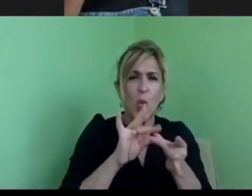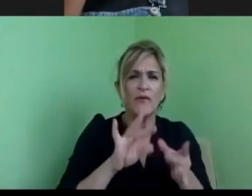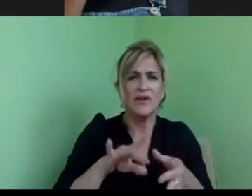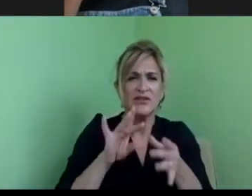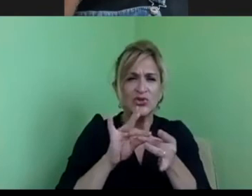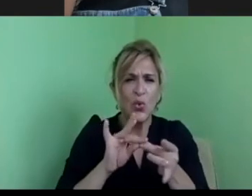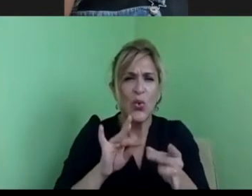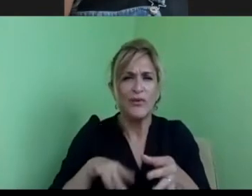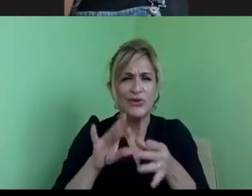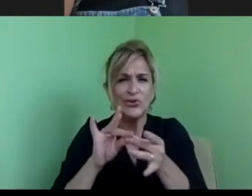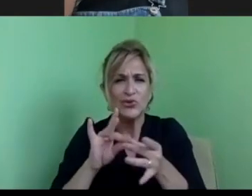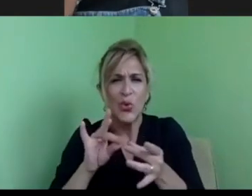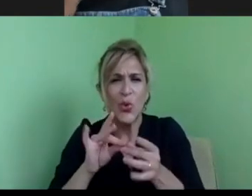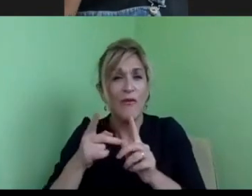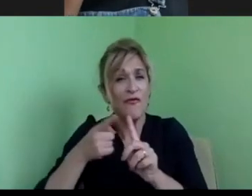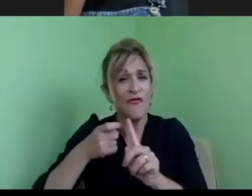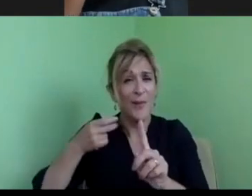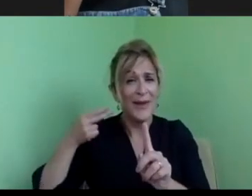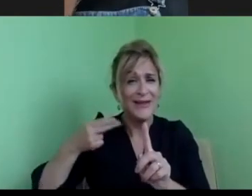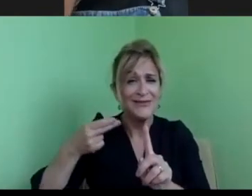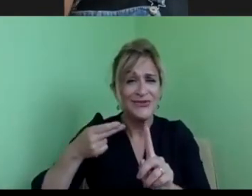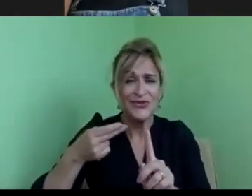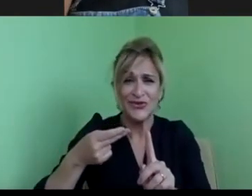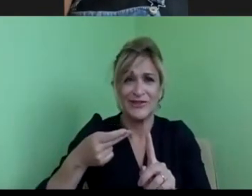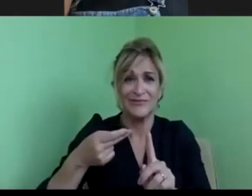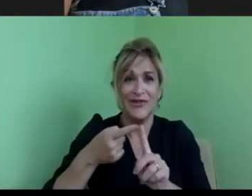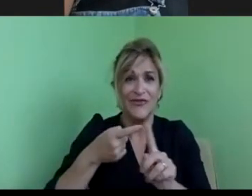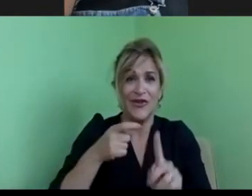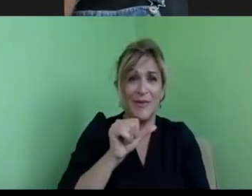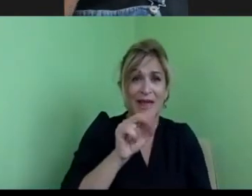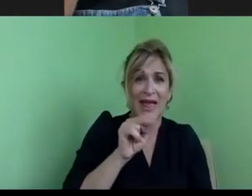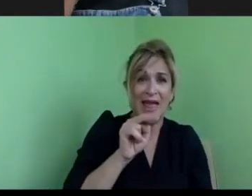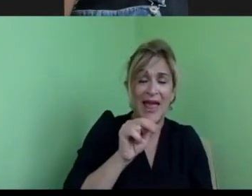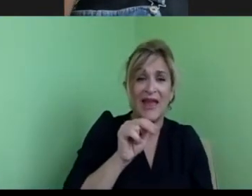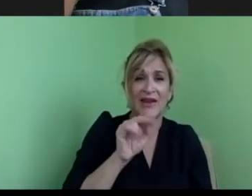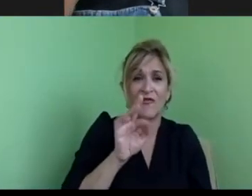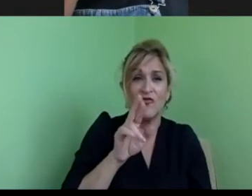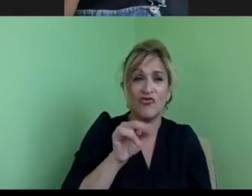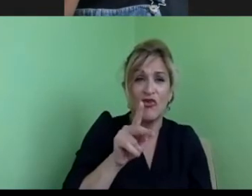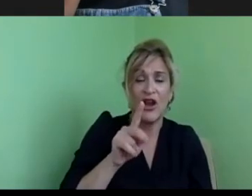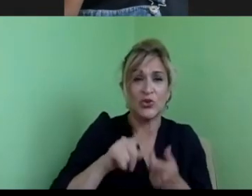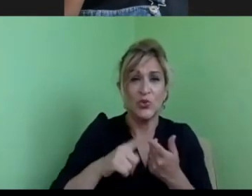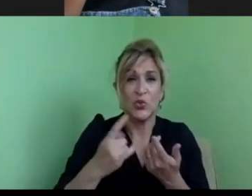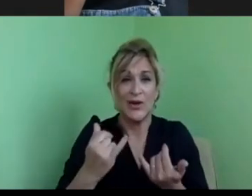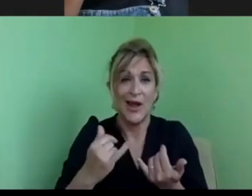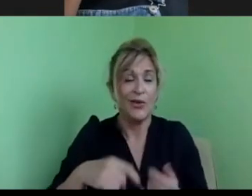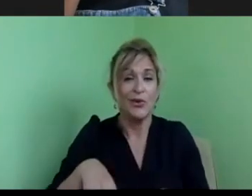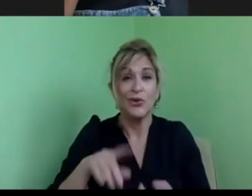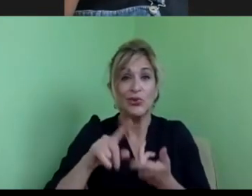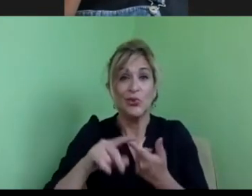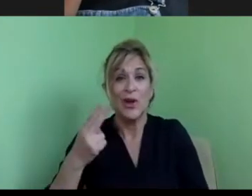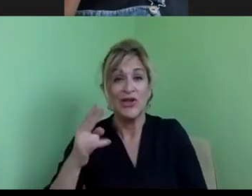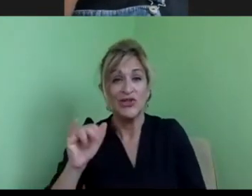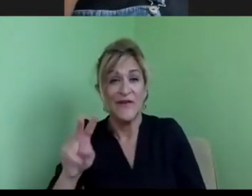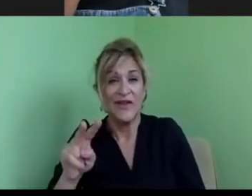history all the way from anne frank to the now to you know the hiv um like